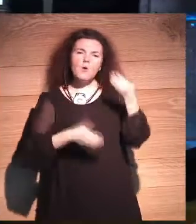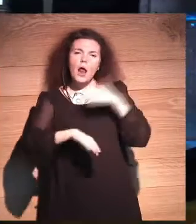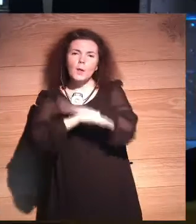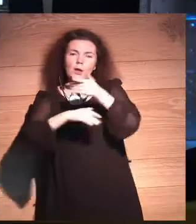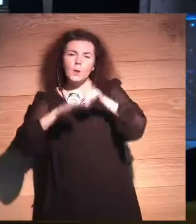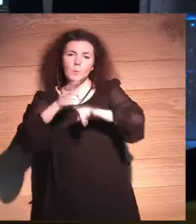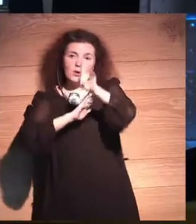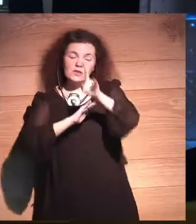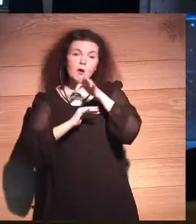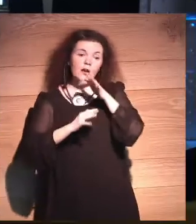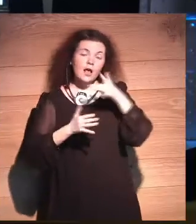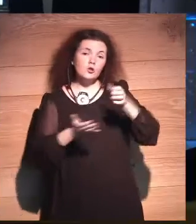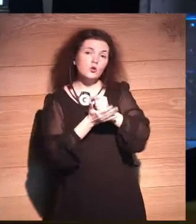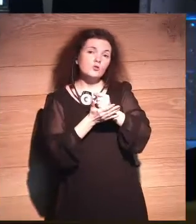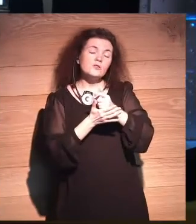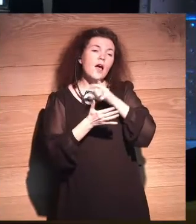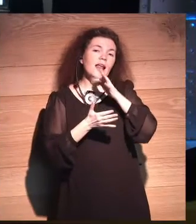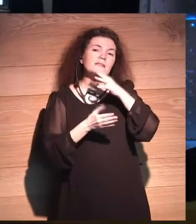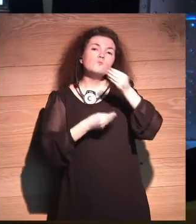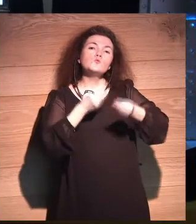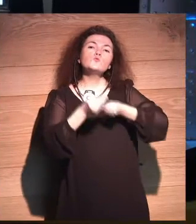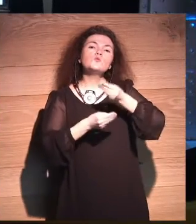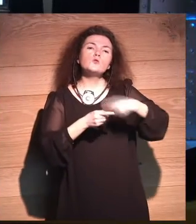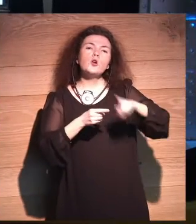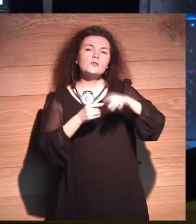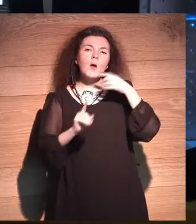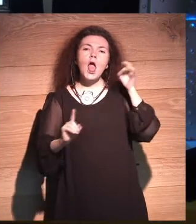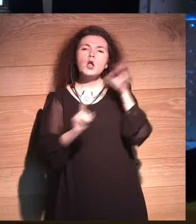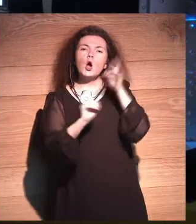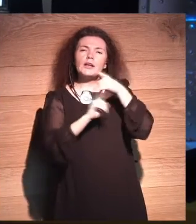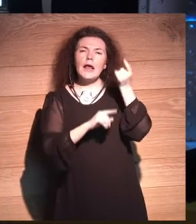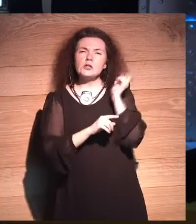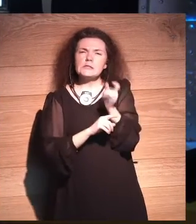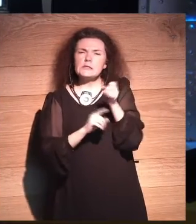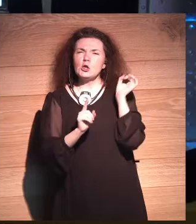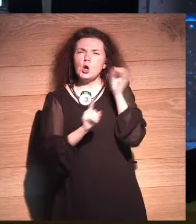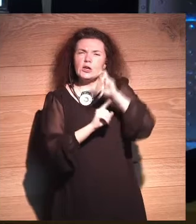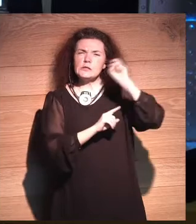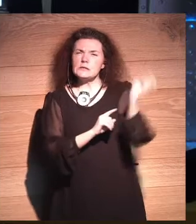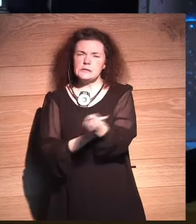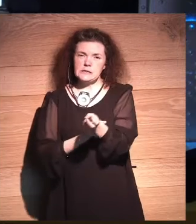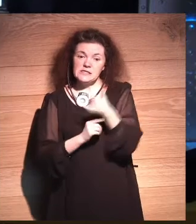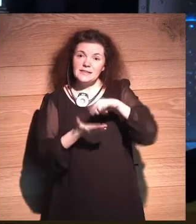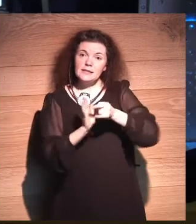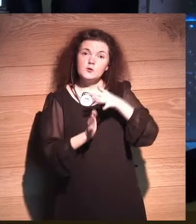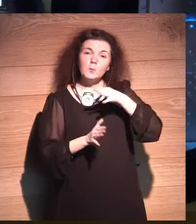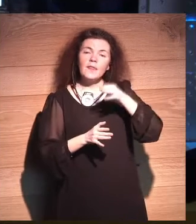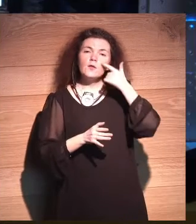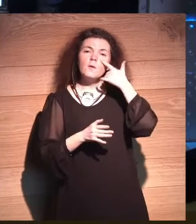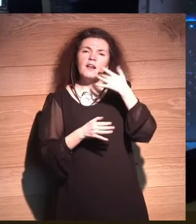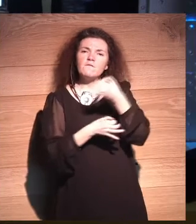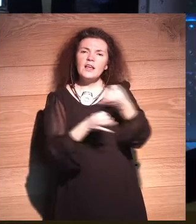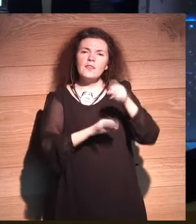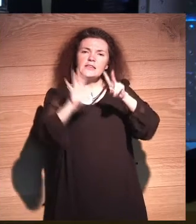like mass emails. And they think this is a tremendously effective technique, 70%, and yet when you ask members of Congress